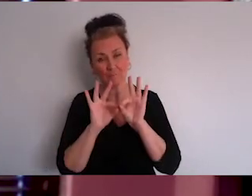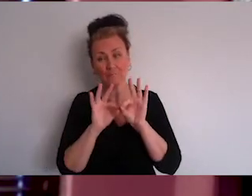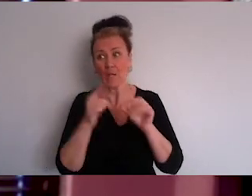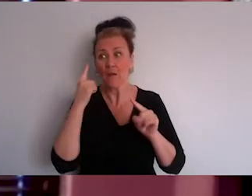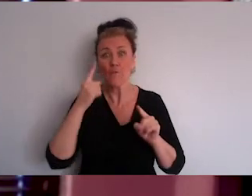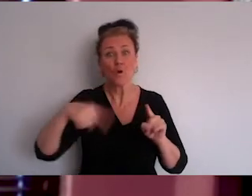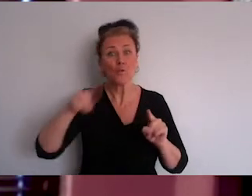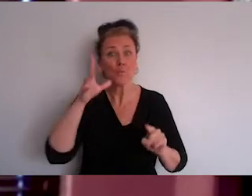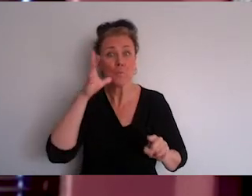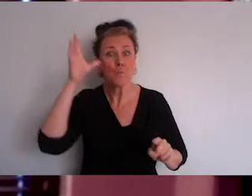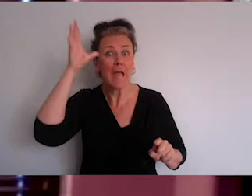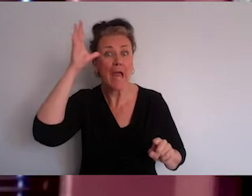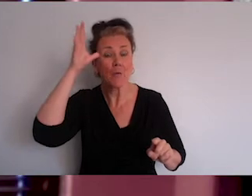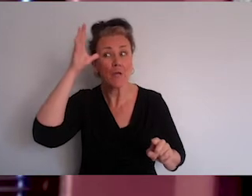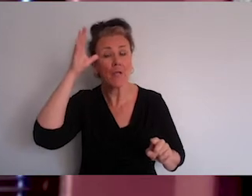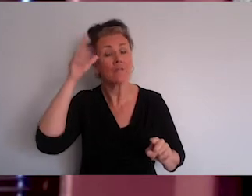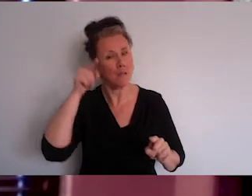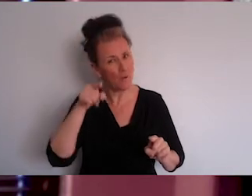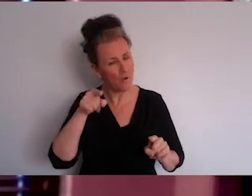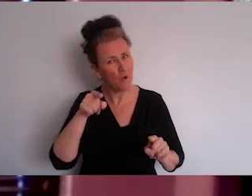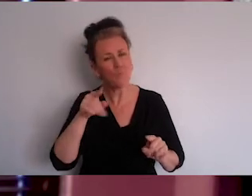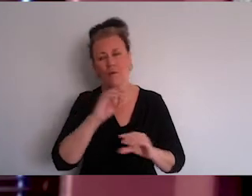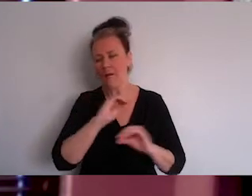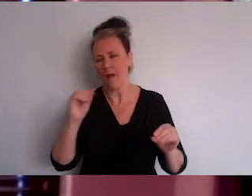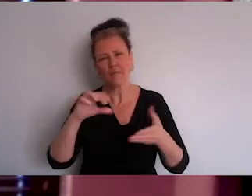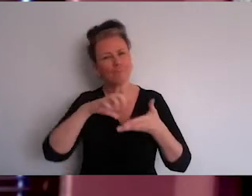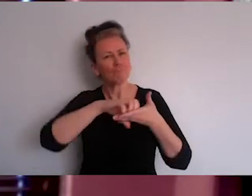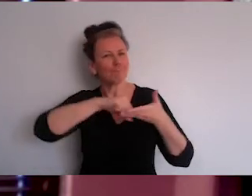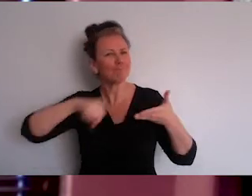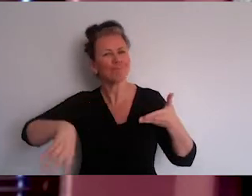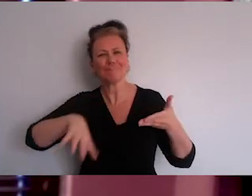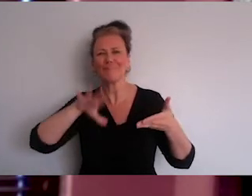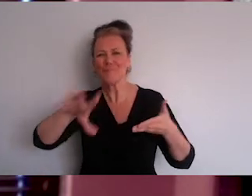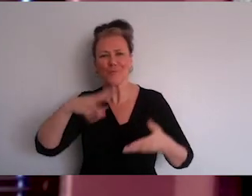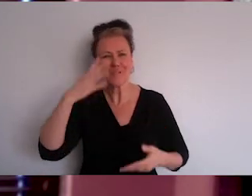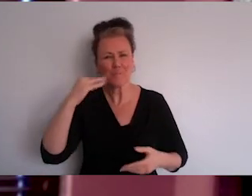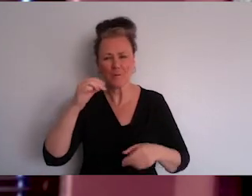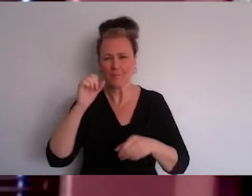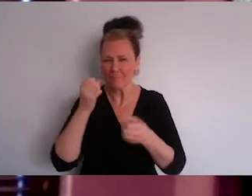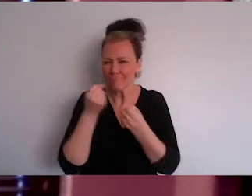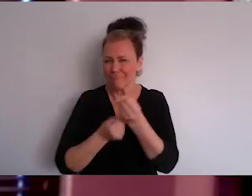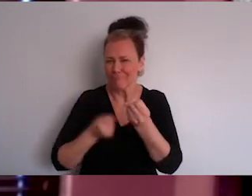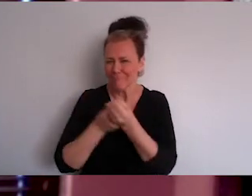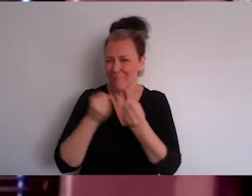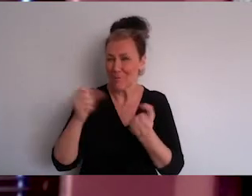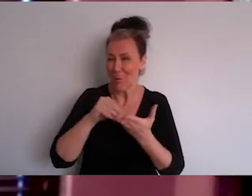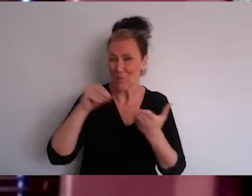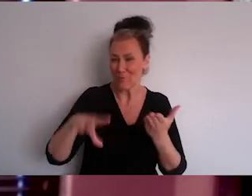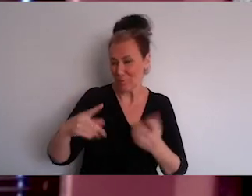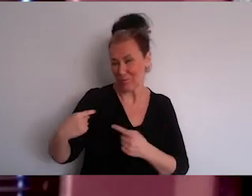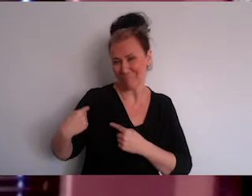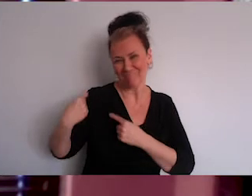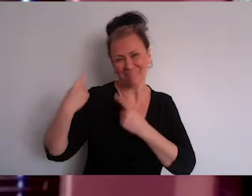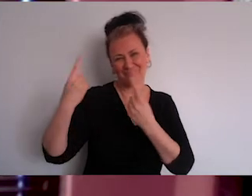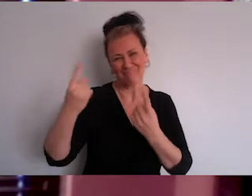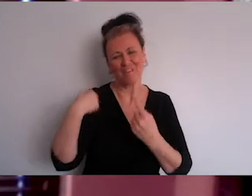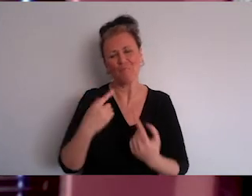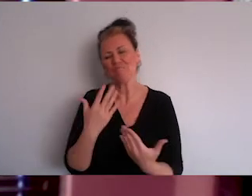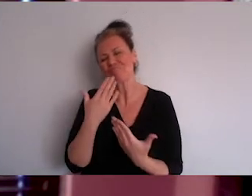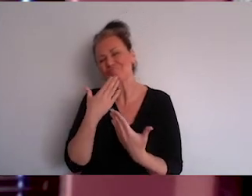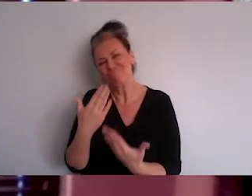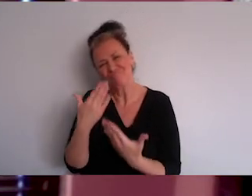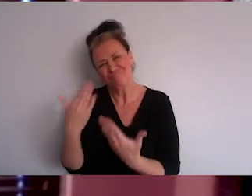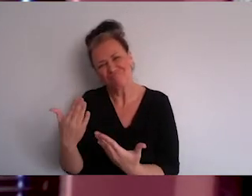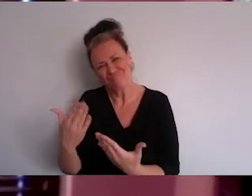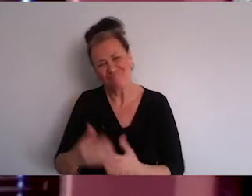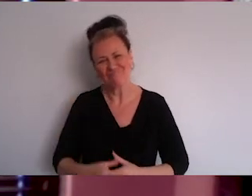quick word to the parents. Nothing will take your decades of hard work raising your children away, for which they, all